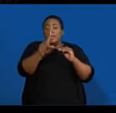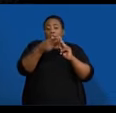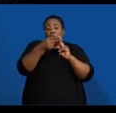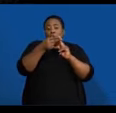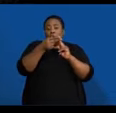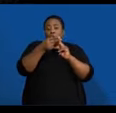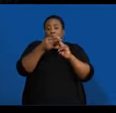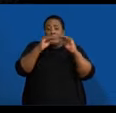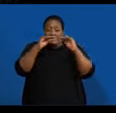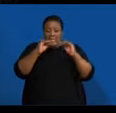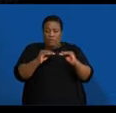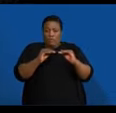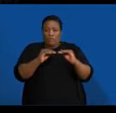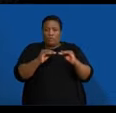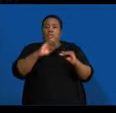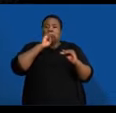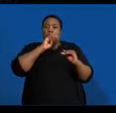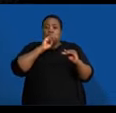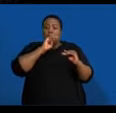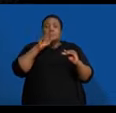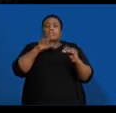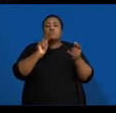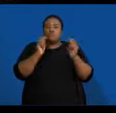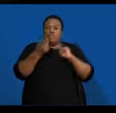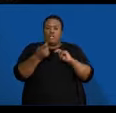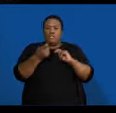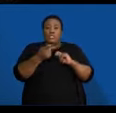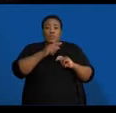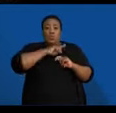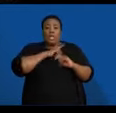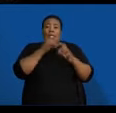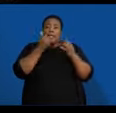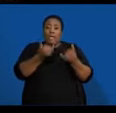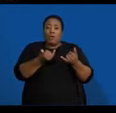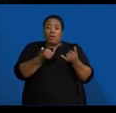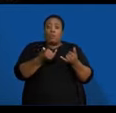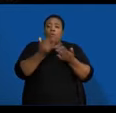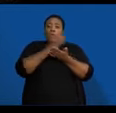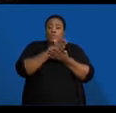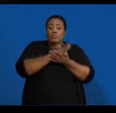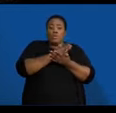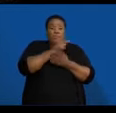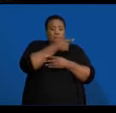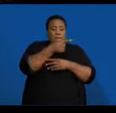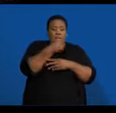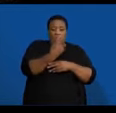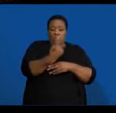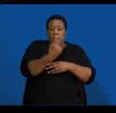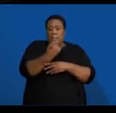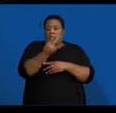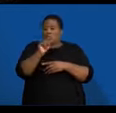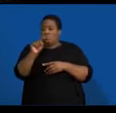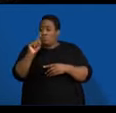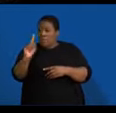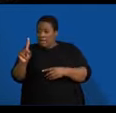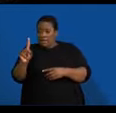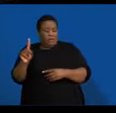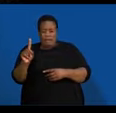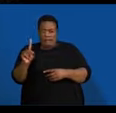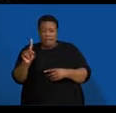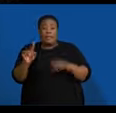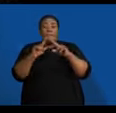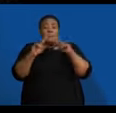It means the amplitude of the graph changes, because now it is no longer going to be between minus 1 and 1.